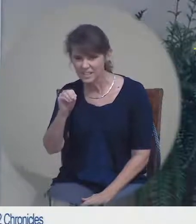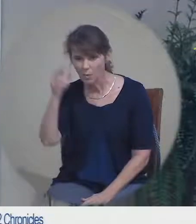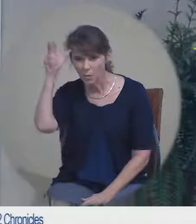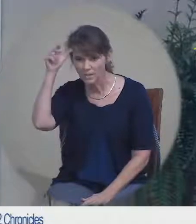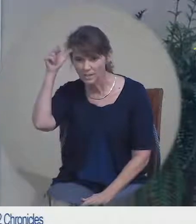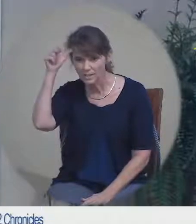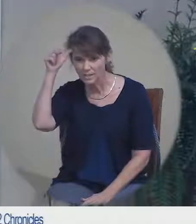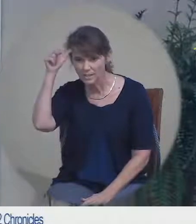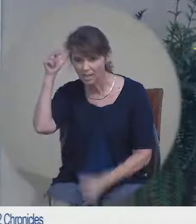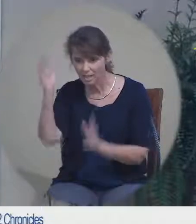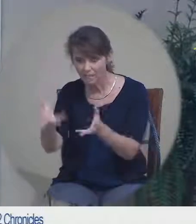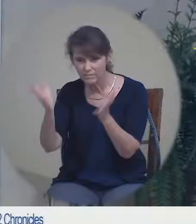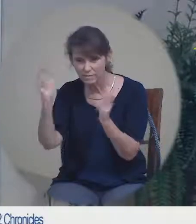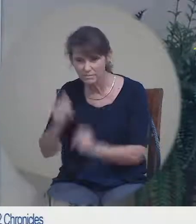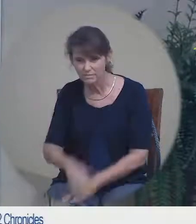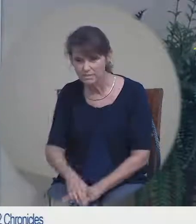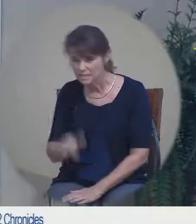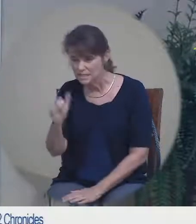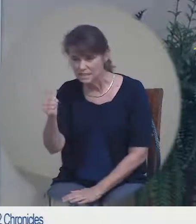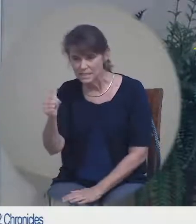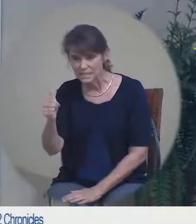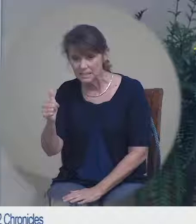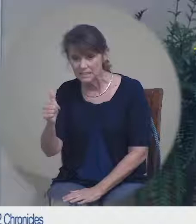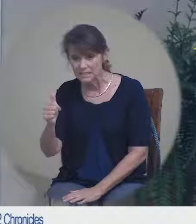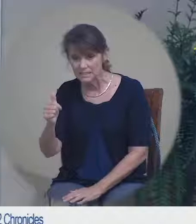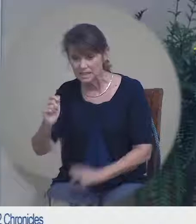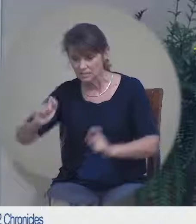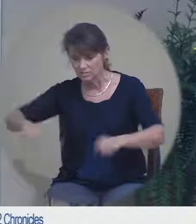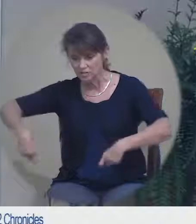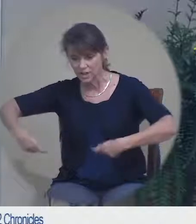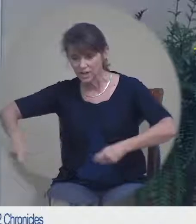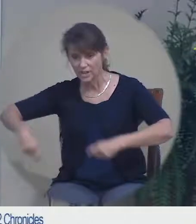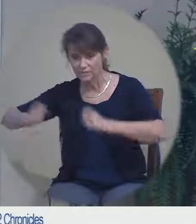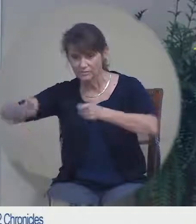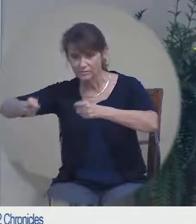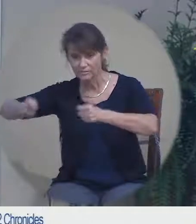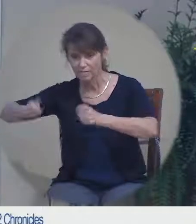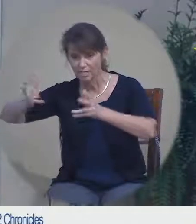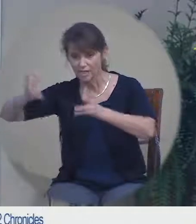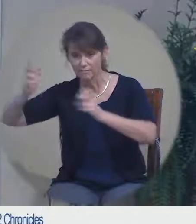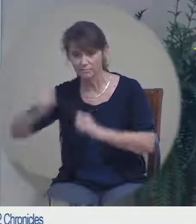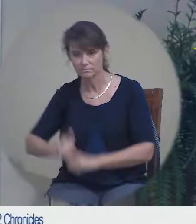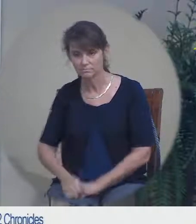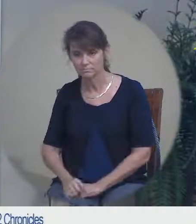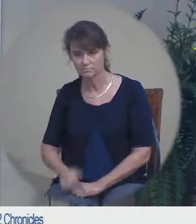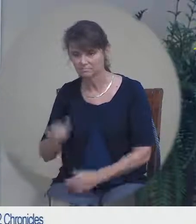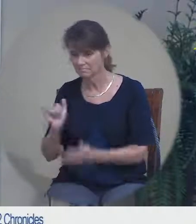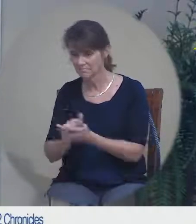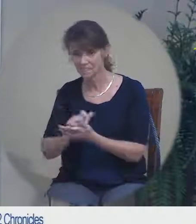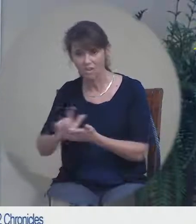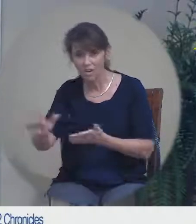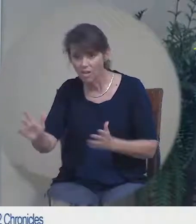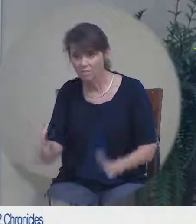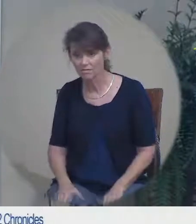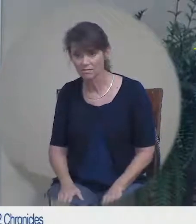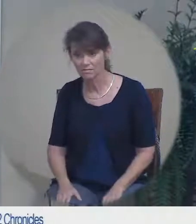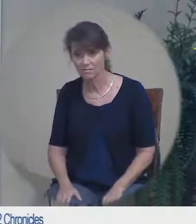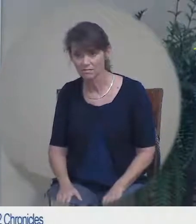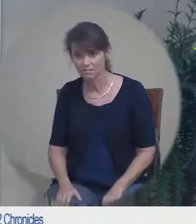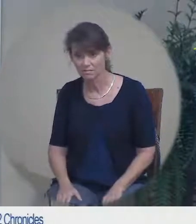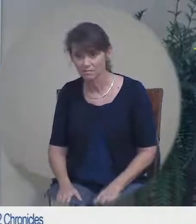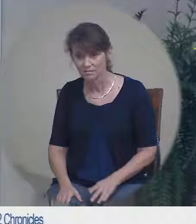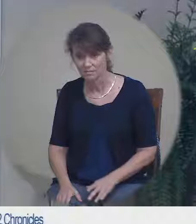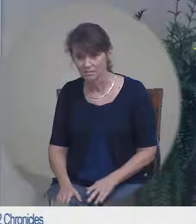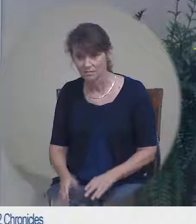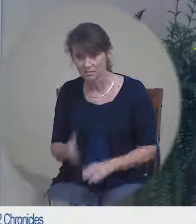chariots, and 10,000 footmen. That's it. That's it of an army that once boasted in the tens of